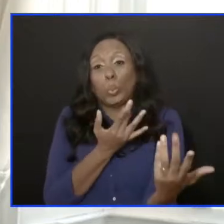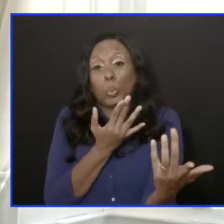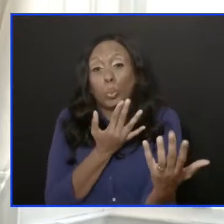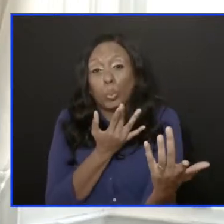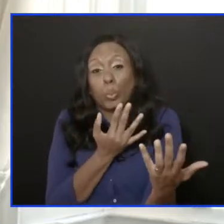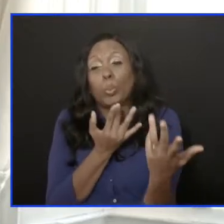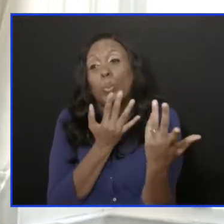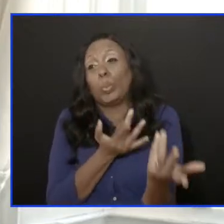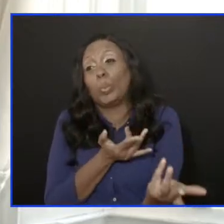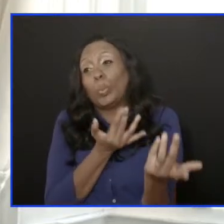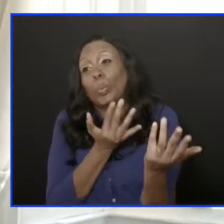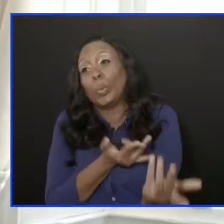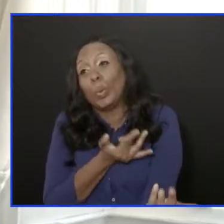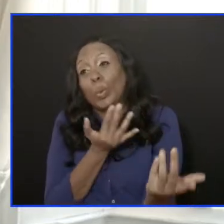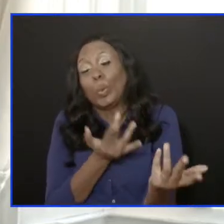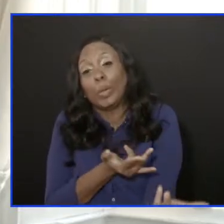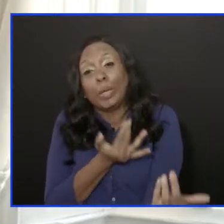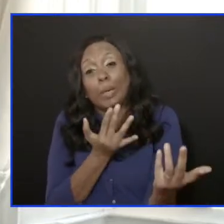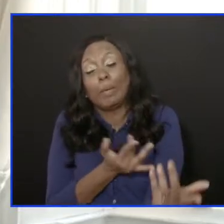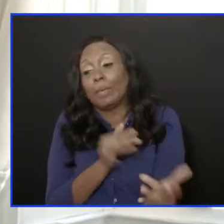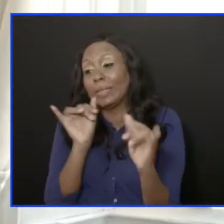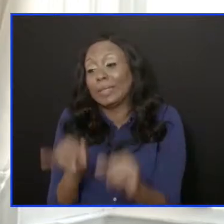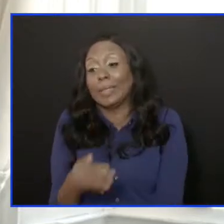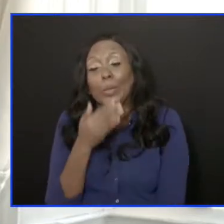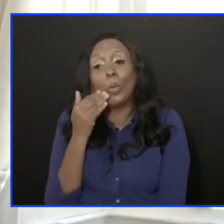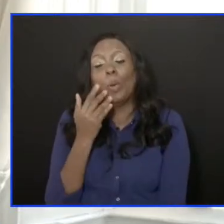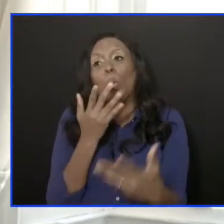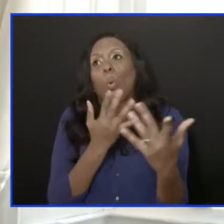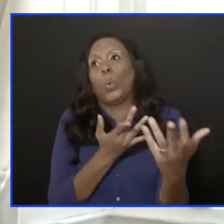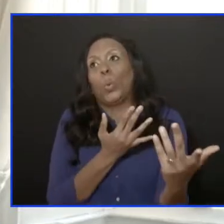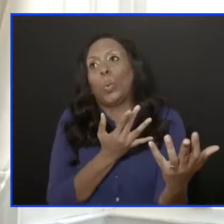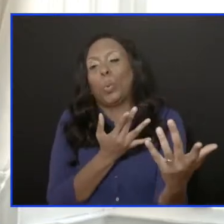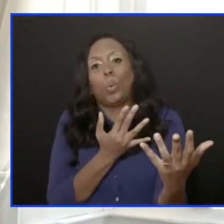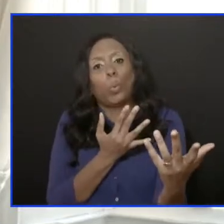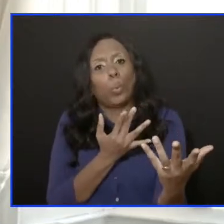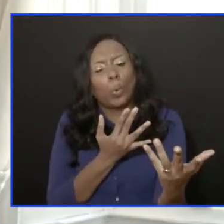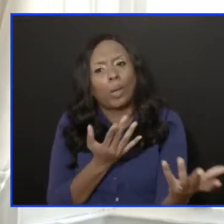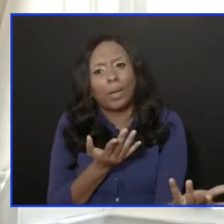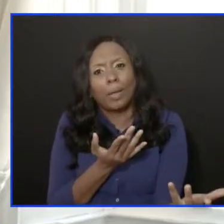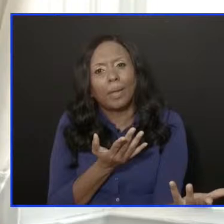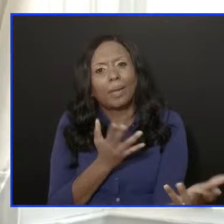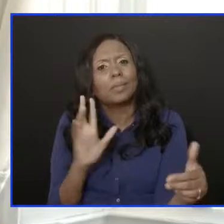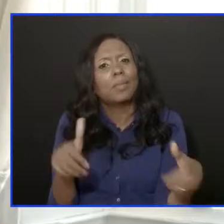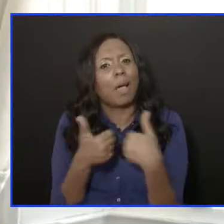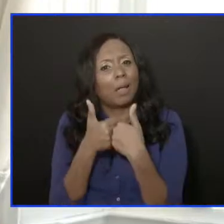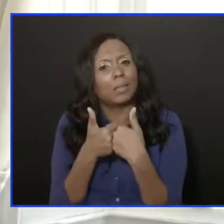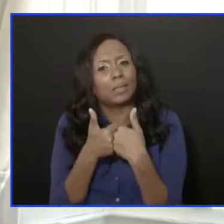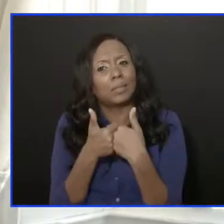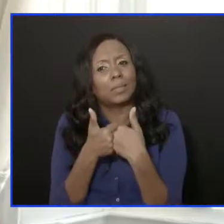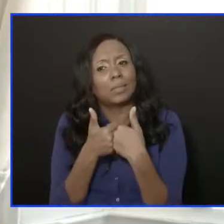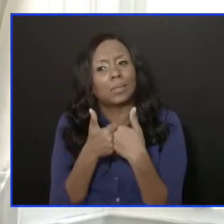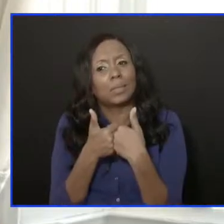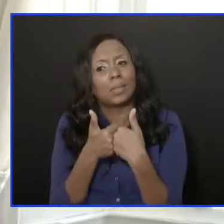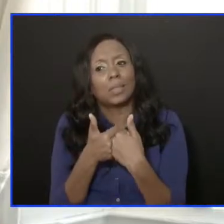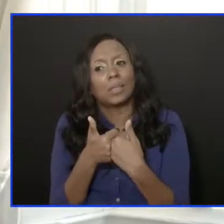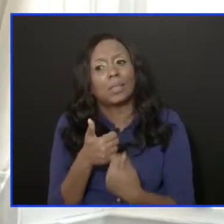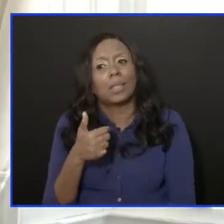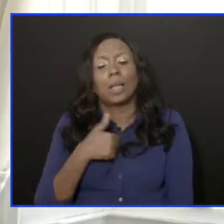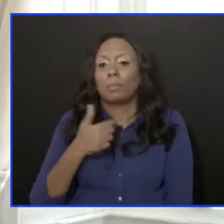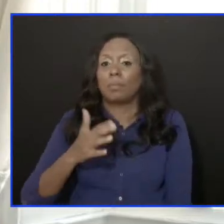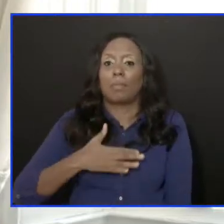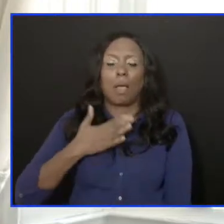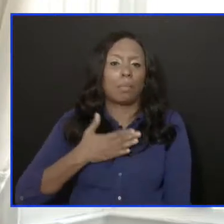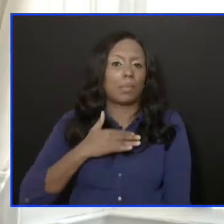single person here has said that, the longer that people take to come into the system after they've tested, then it's a challenge. And I'm really glad you asked, because